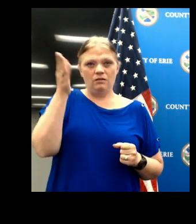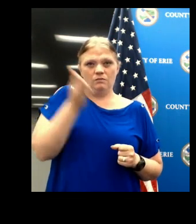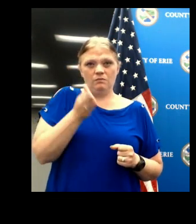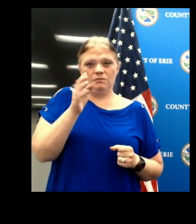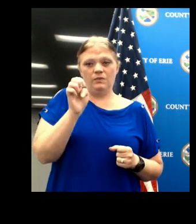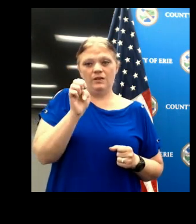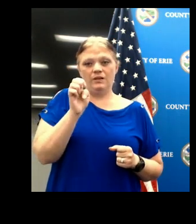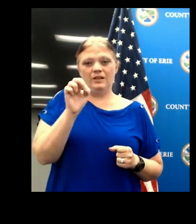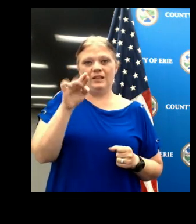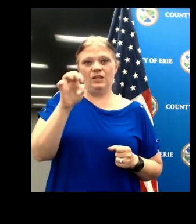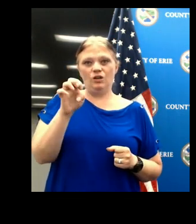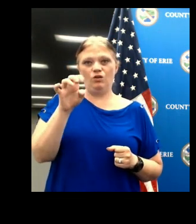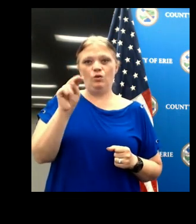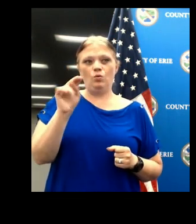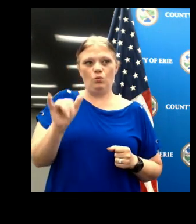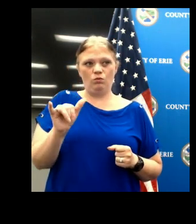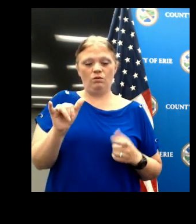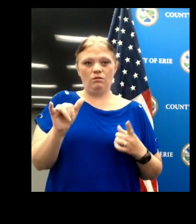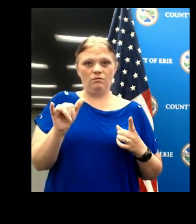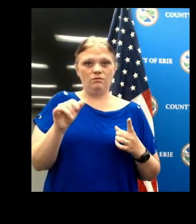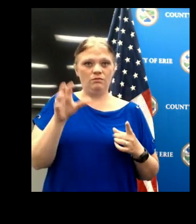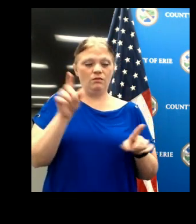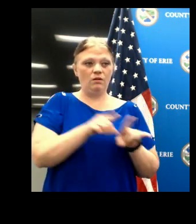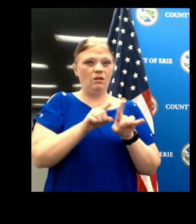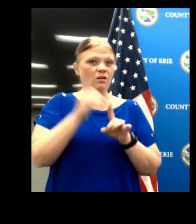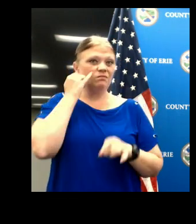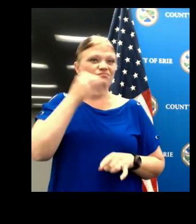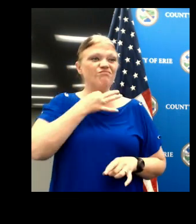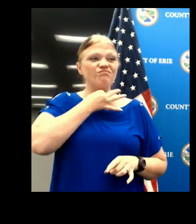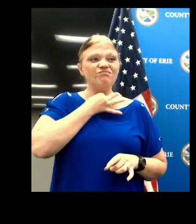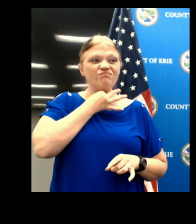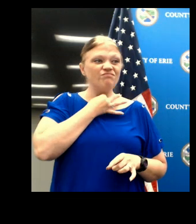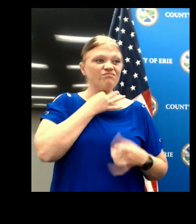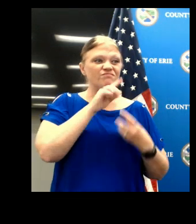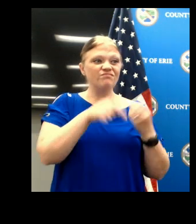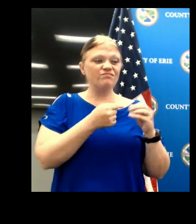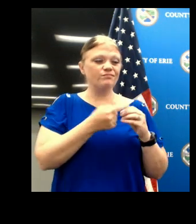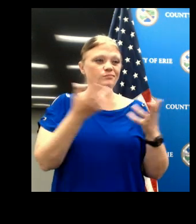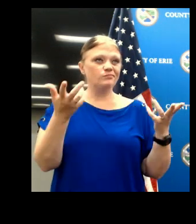healthspace.com/Erie, New York. Also, if you're curious about, what